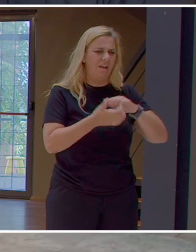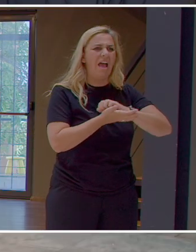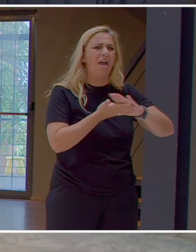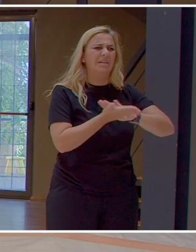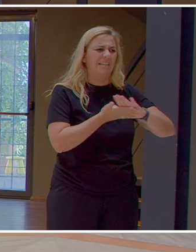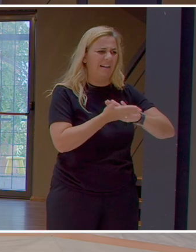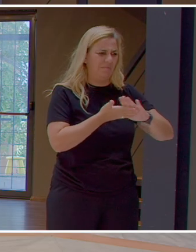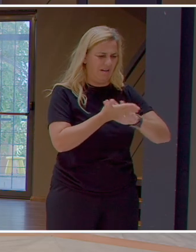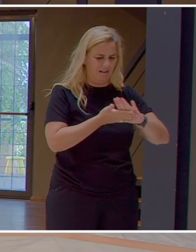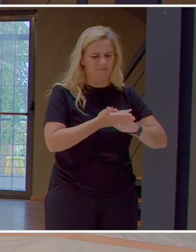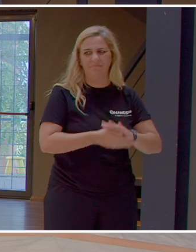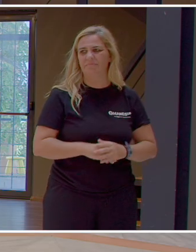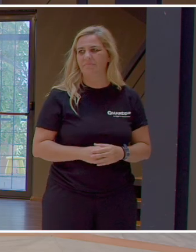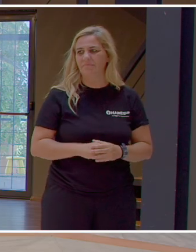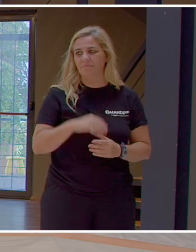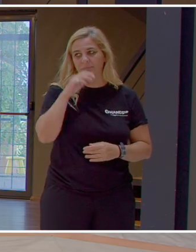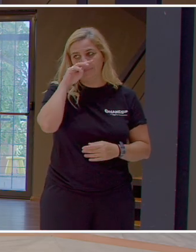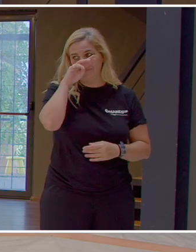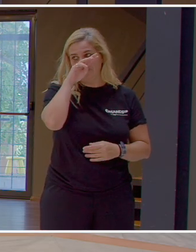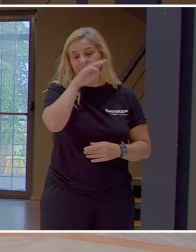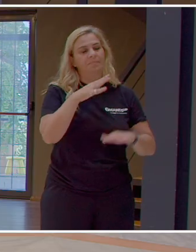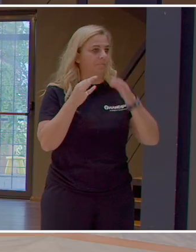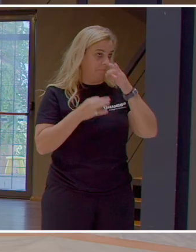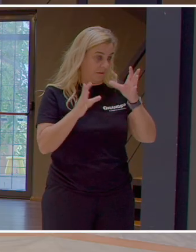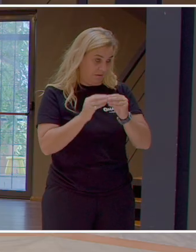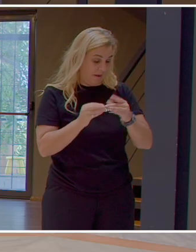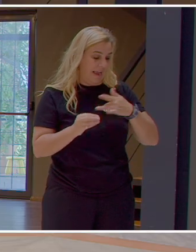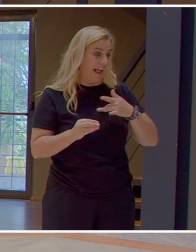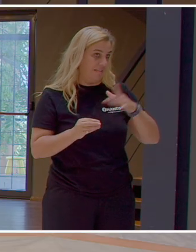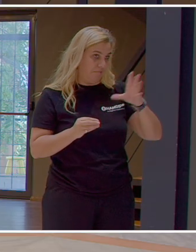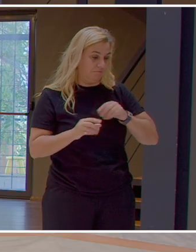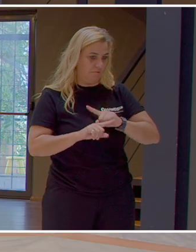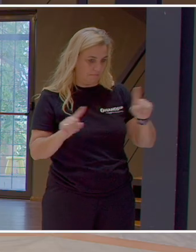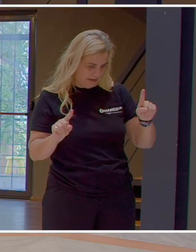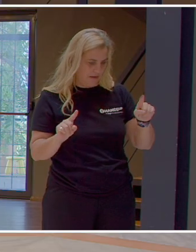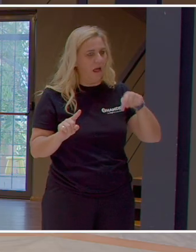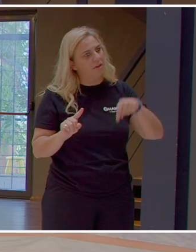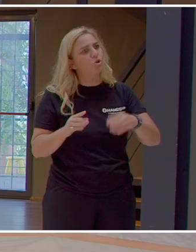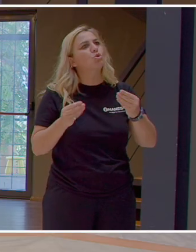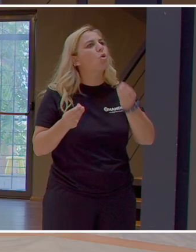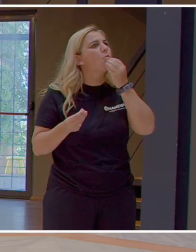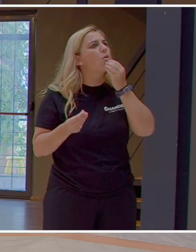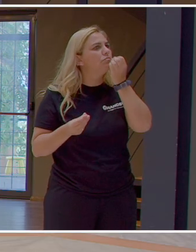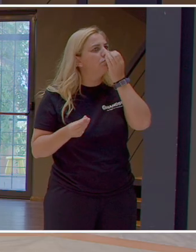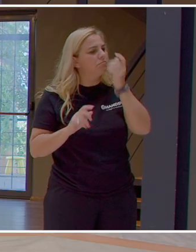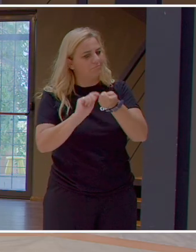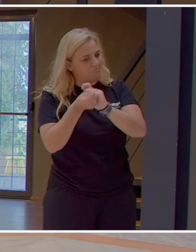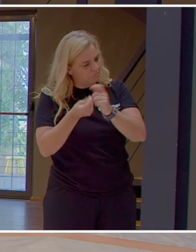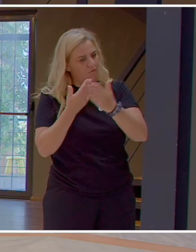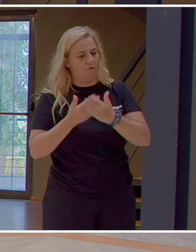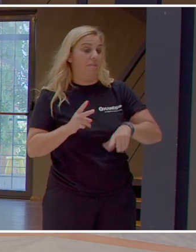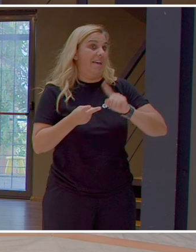Yep. So we talked about heart disease and how we can prevent it by going on a plant-based whole food diet. And the